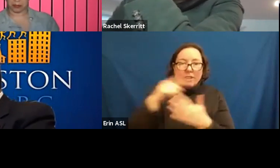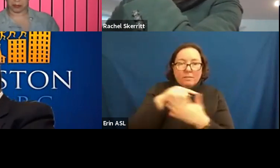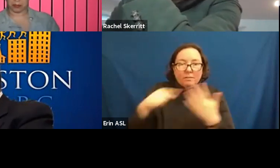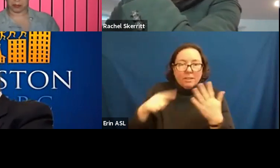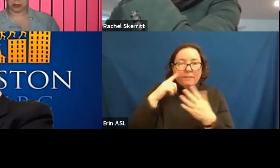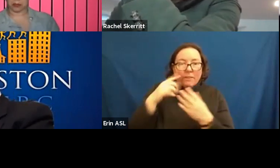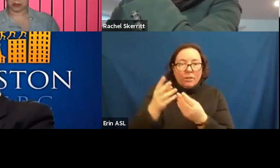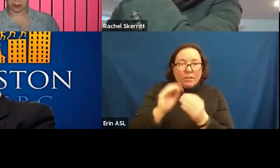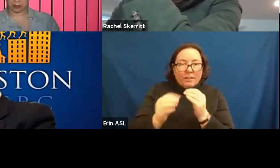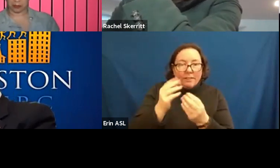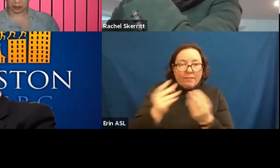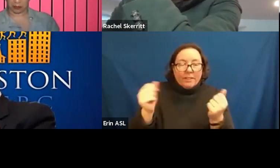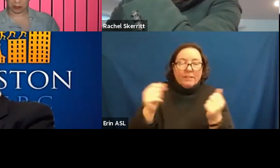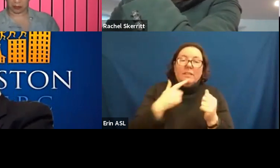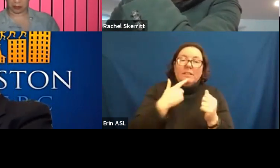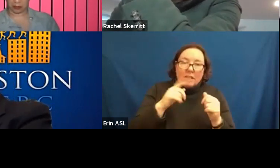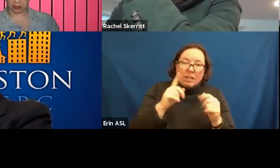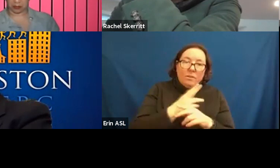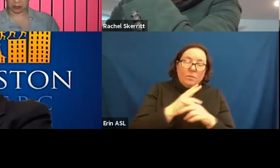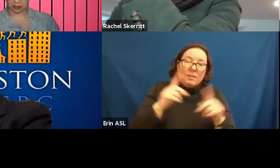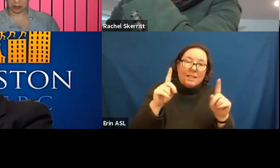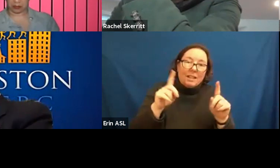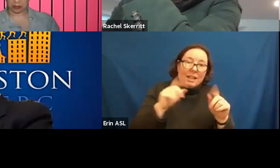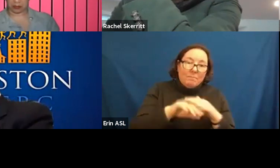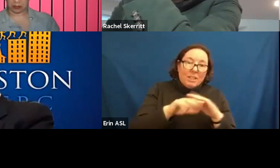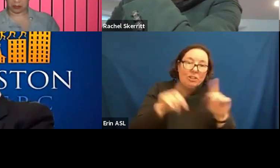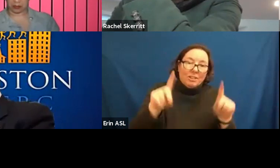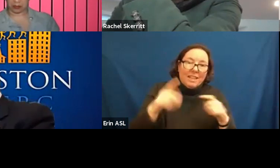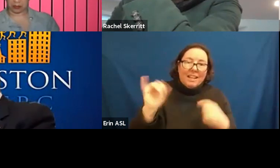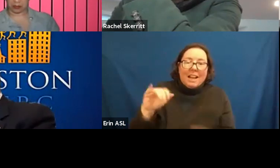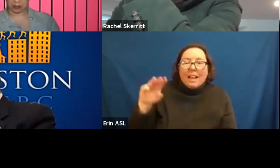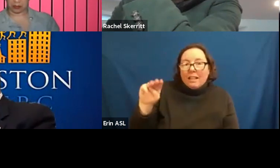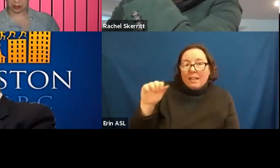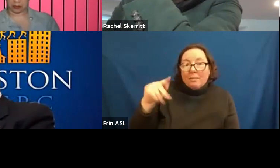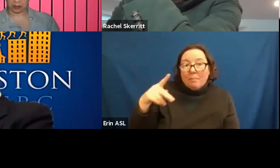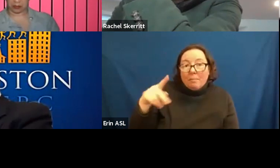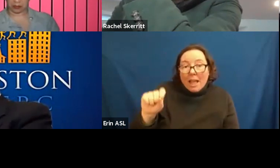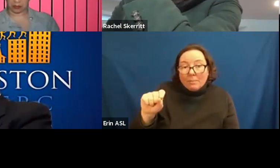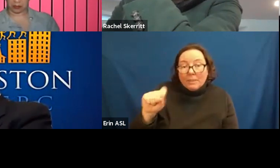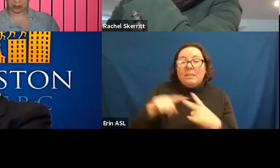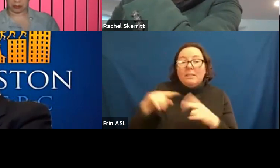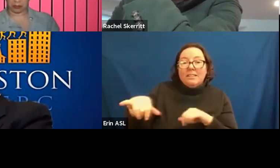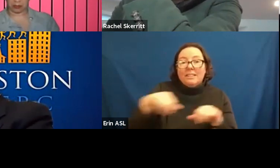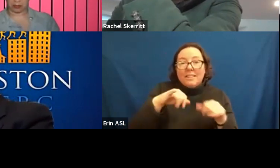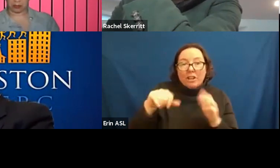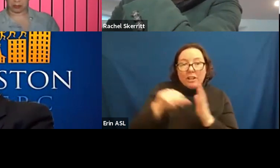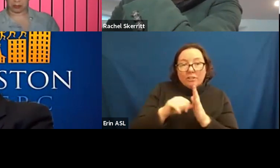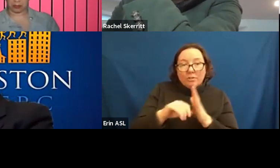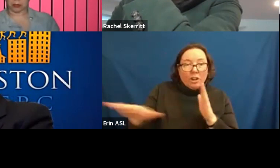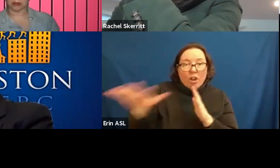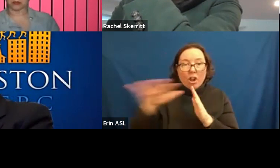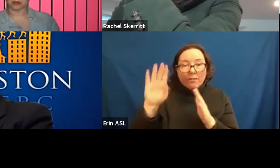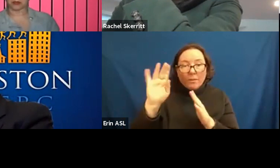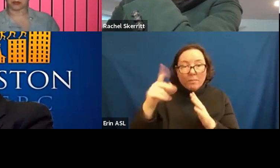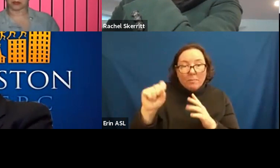They recommend using an admission test like MAPS, standardized and consistent grading across BPS, and better outreach to BPS